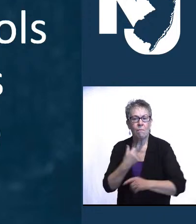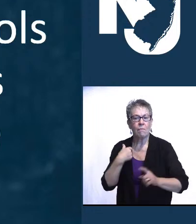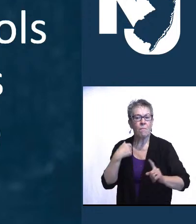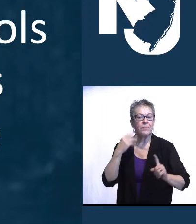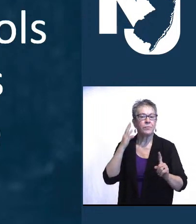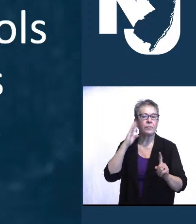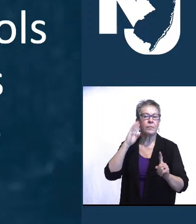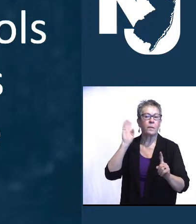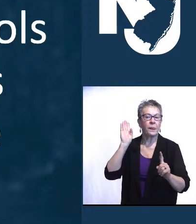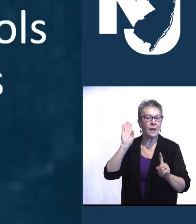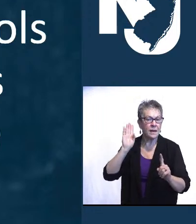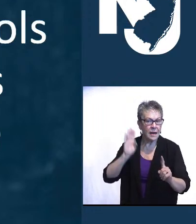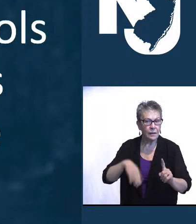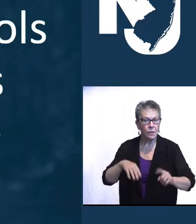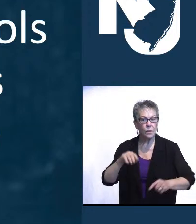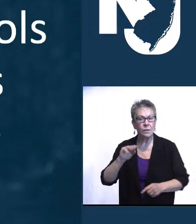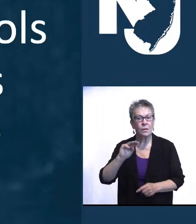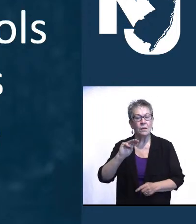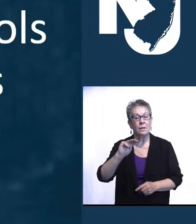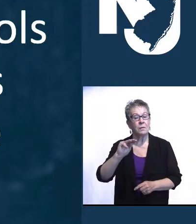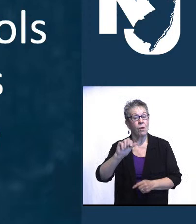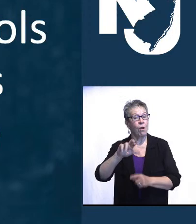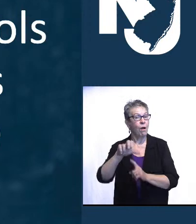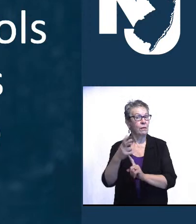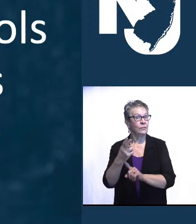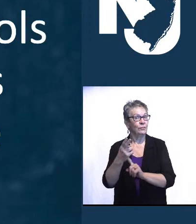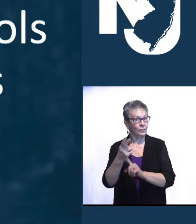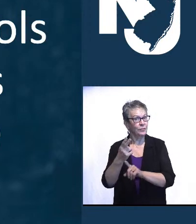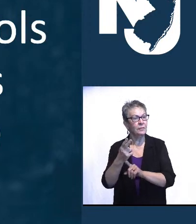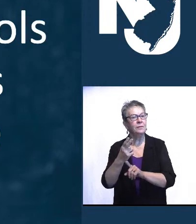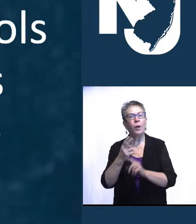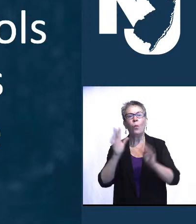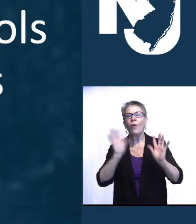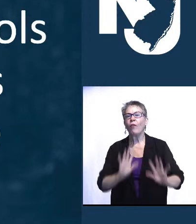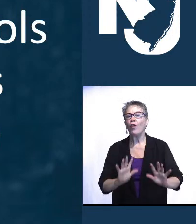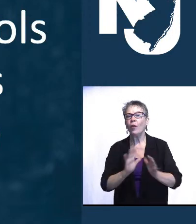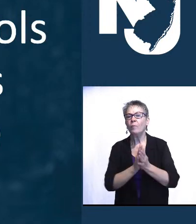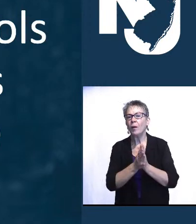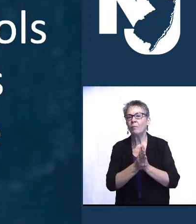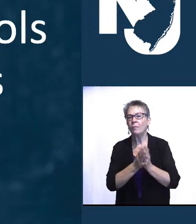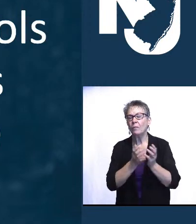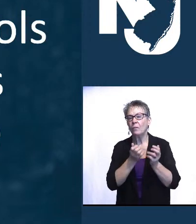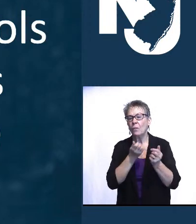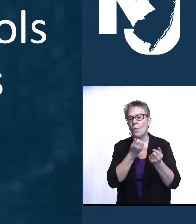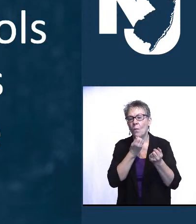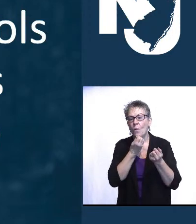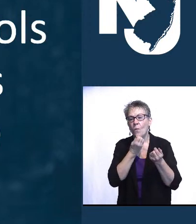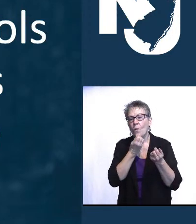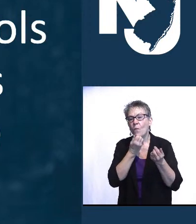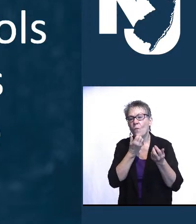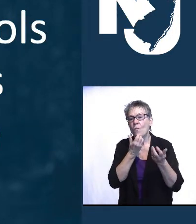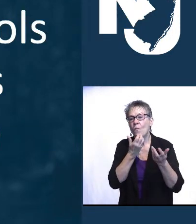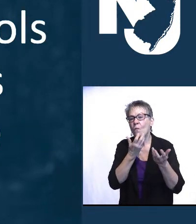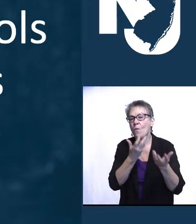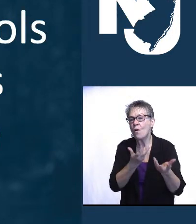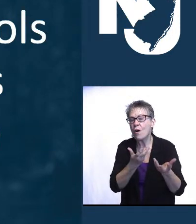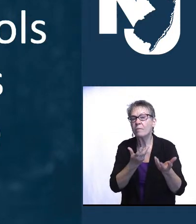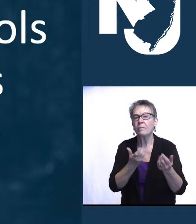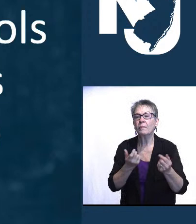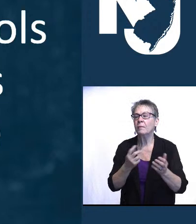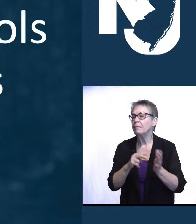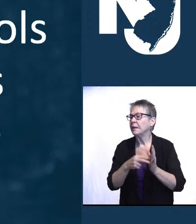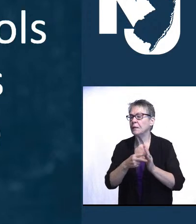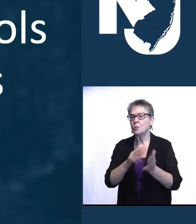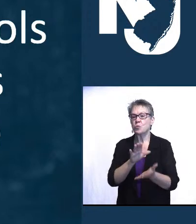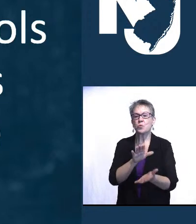warm up at least a bit, and Pat, you'll make sure that that happens, which will give schools a little bit more flexibility to increase ventilation,